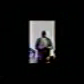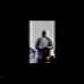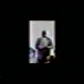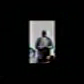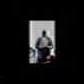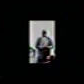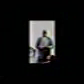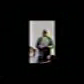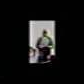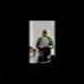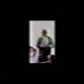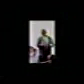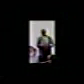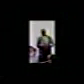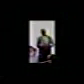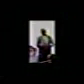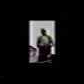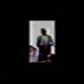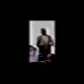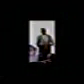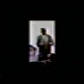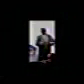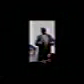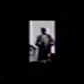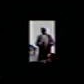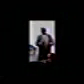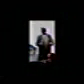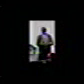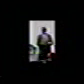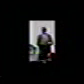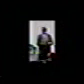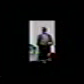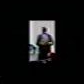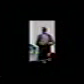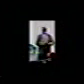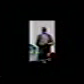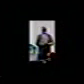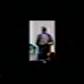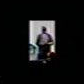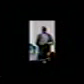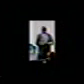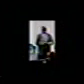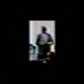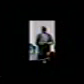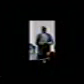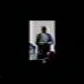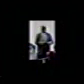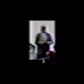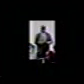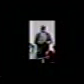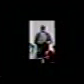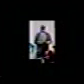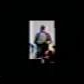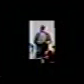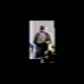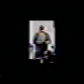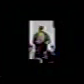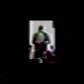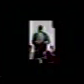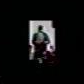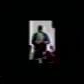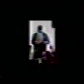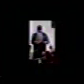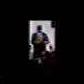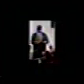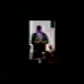back, they are healed already. Because it says handkerchiefs and aprons, they were taken from the